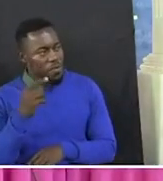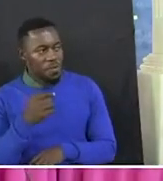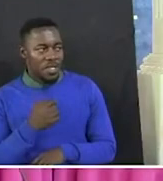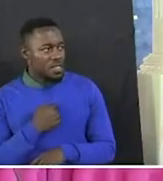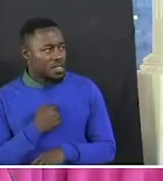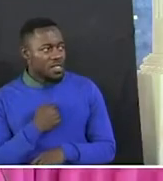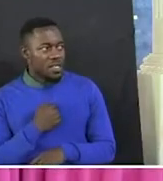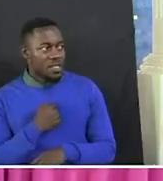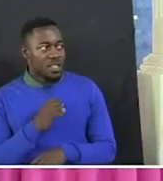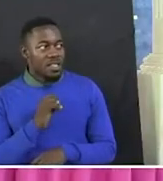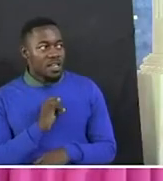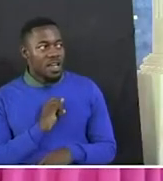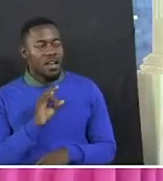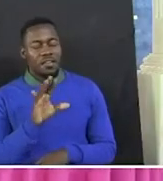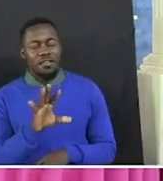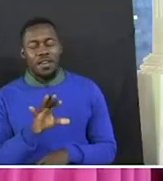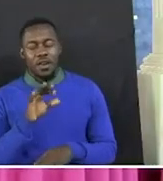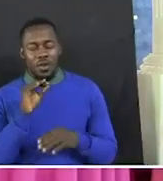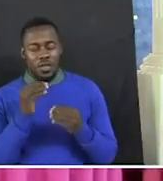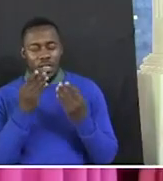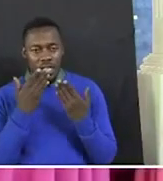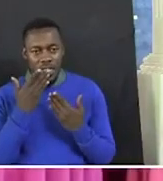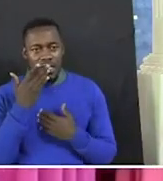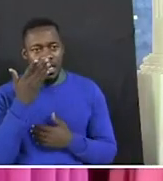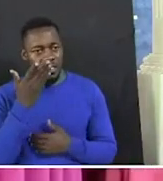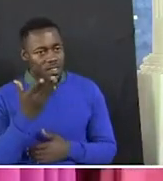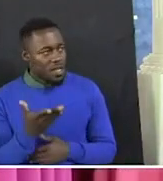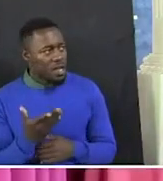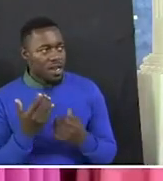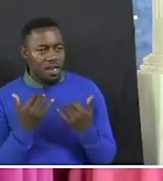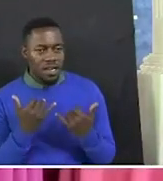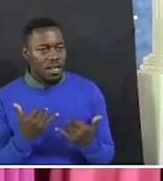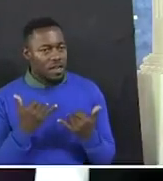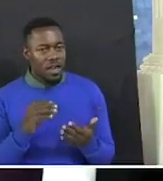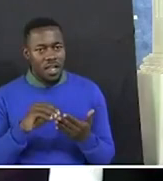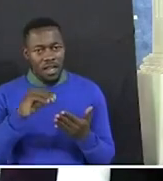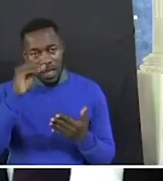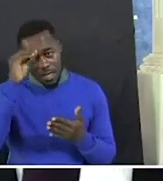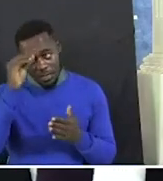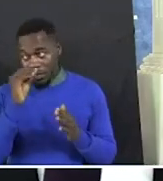for I the I Le to